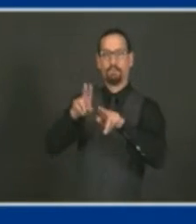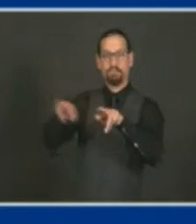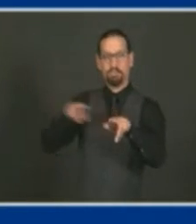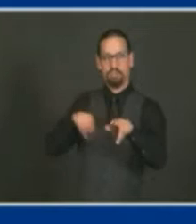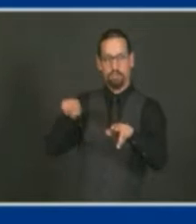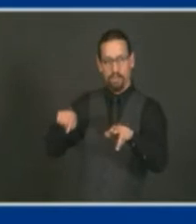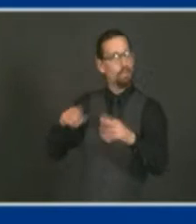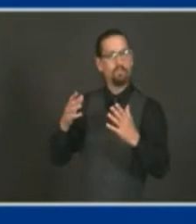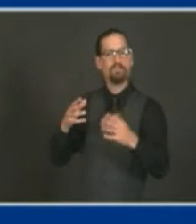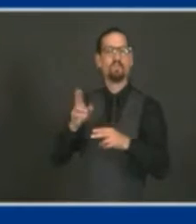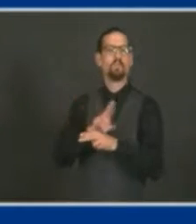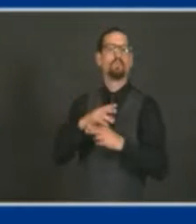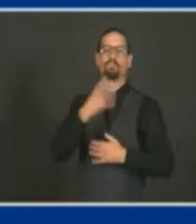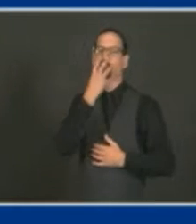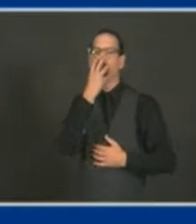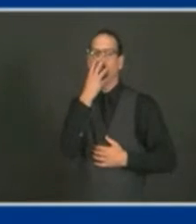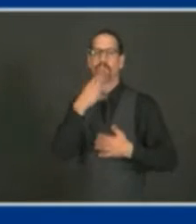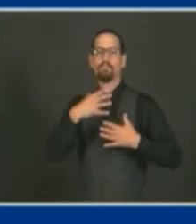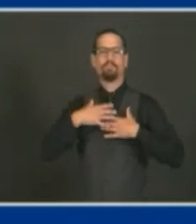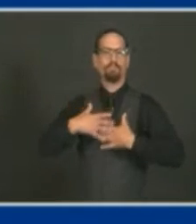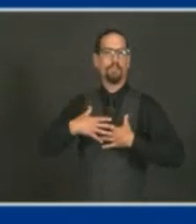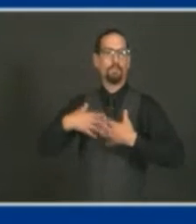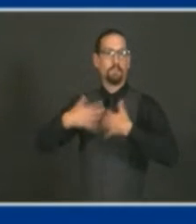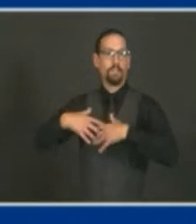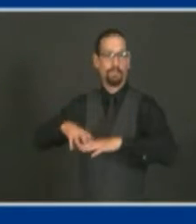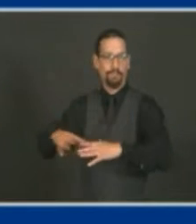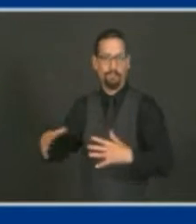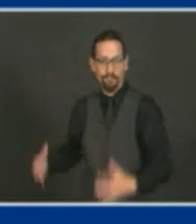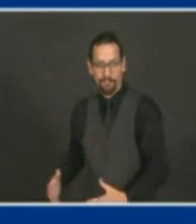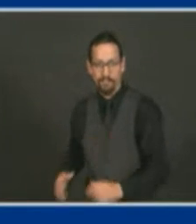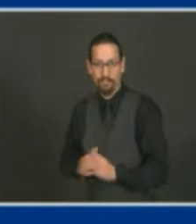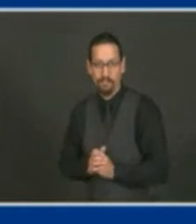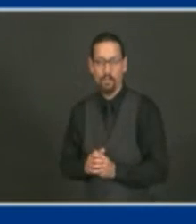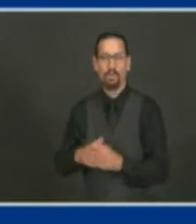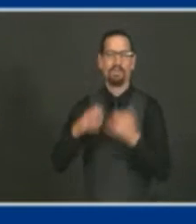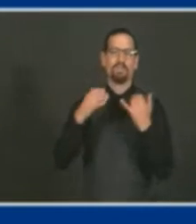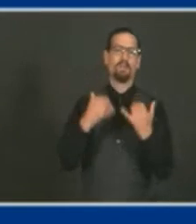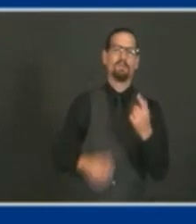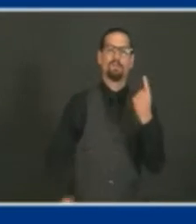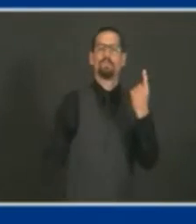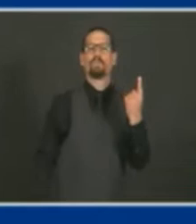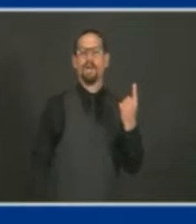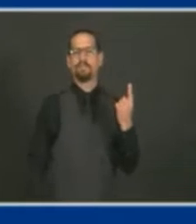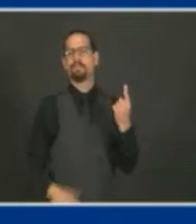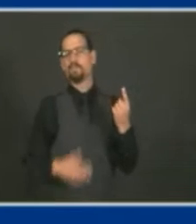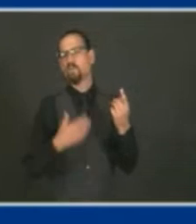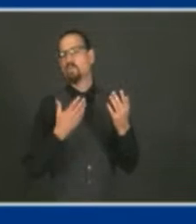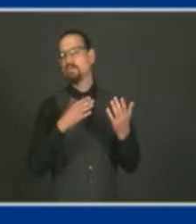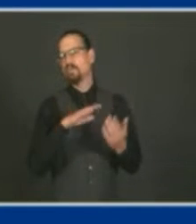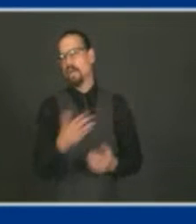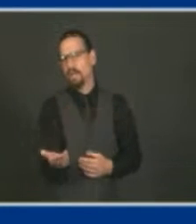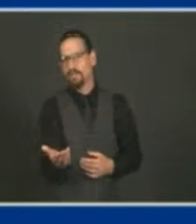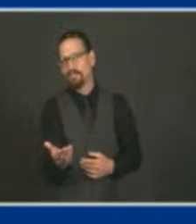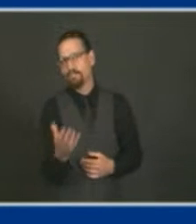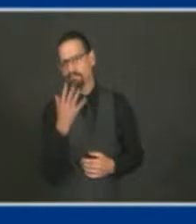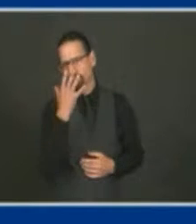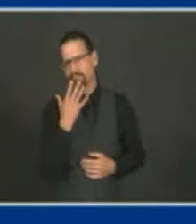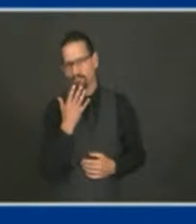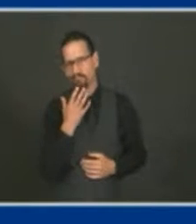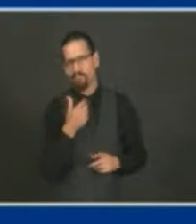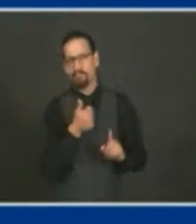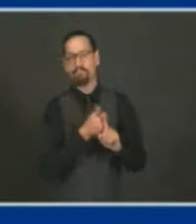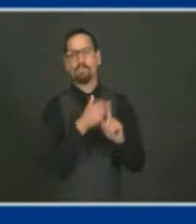Sadly, we have 1 new fatality to report today. This individual was in